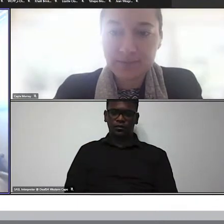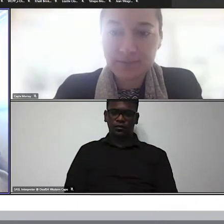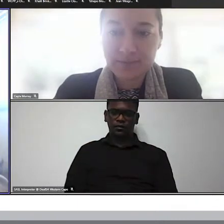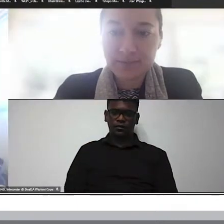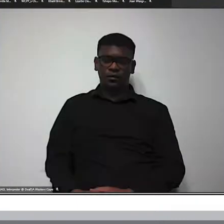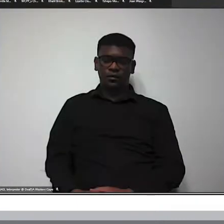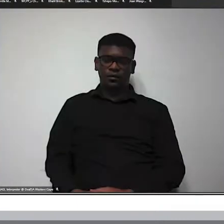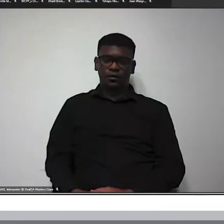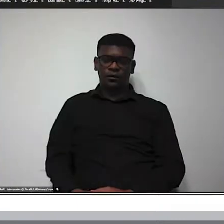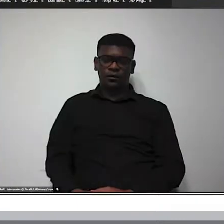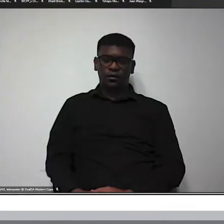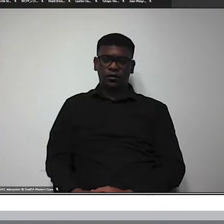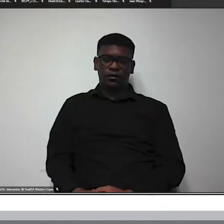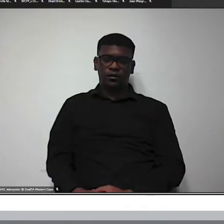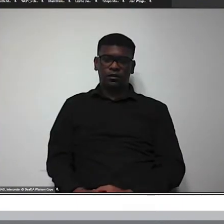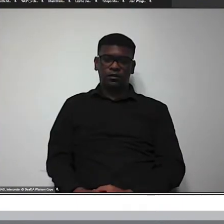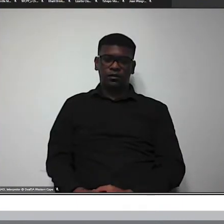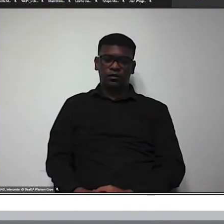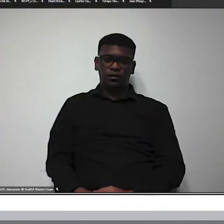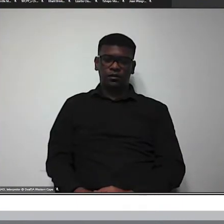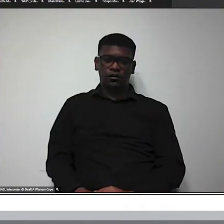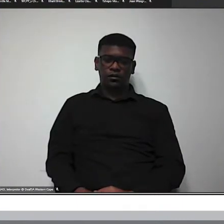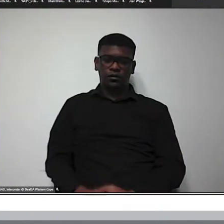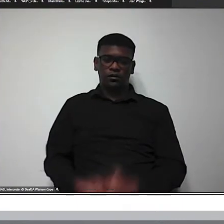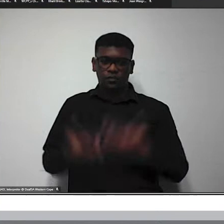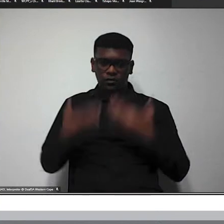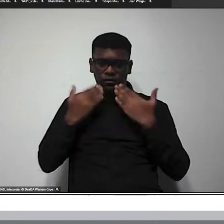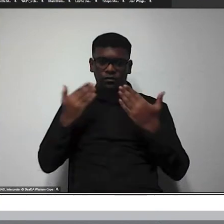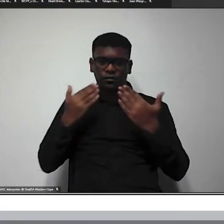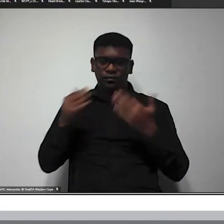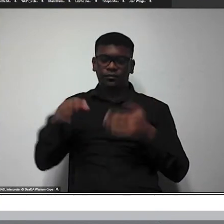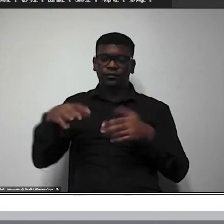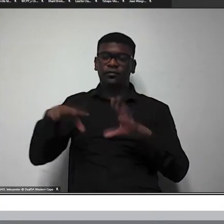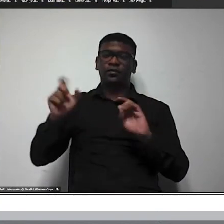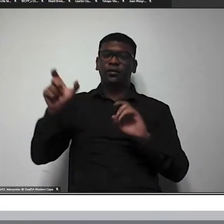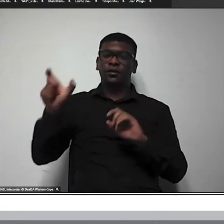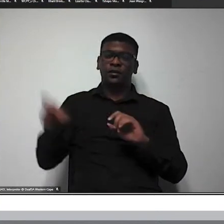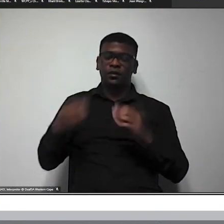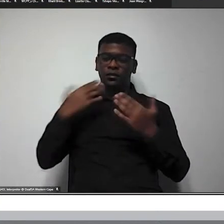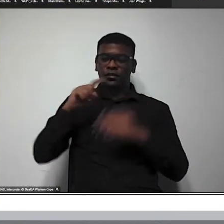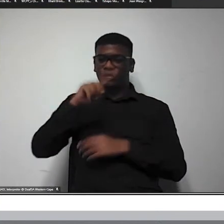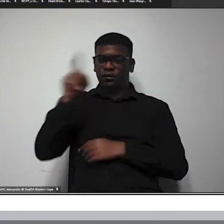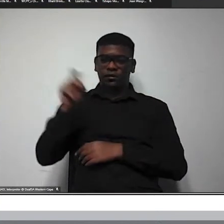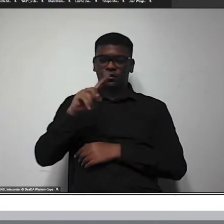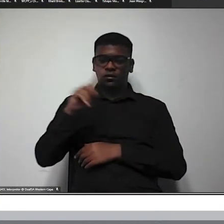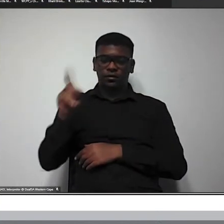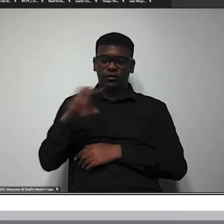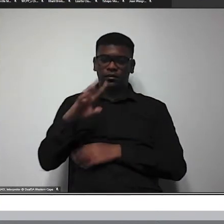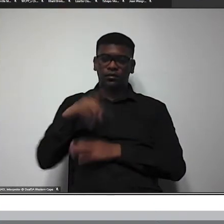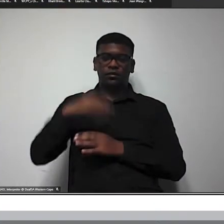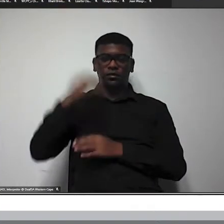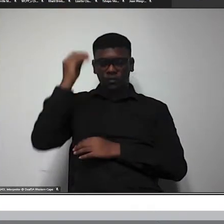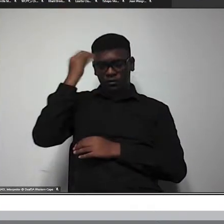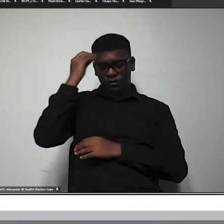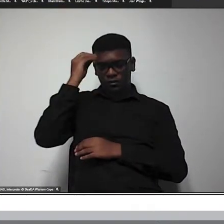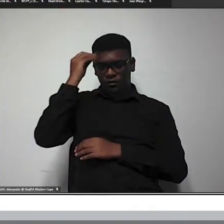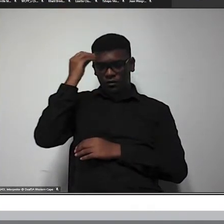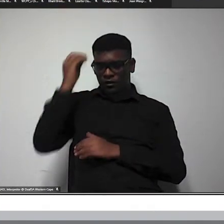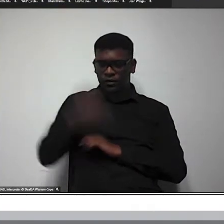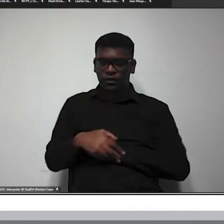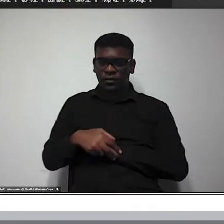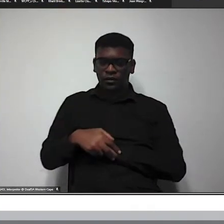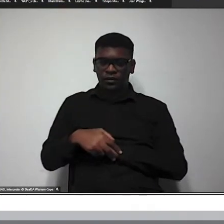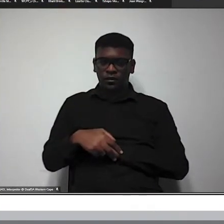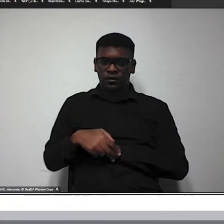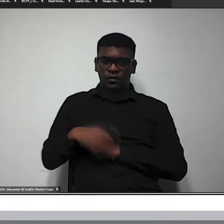Thank you very much, Chair, for the questions, and also from the members. On the